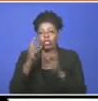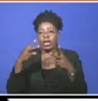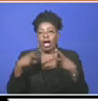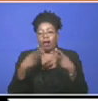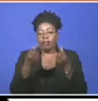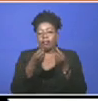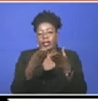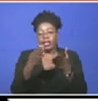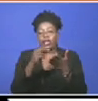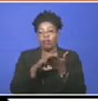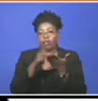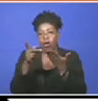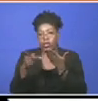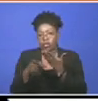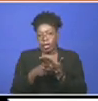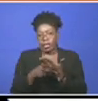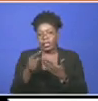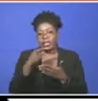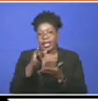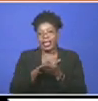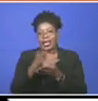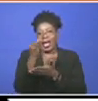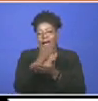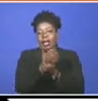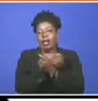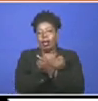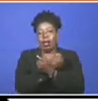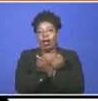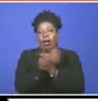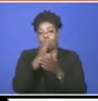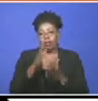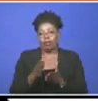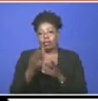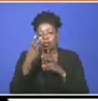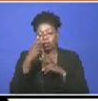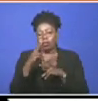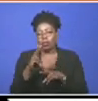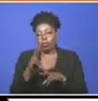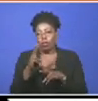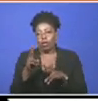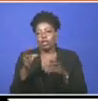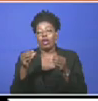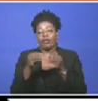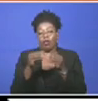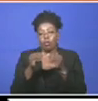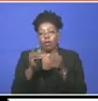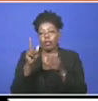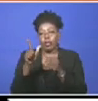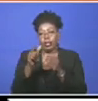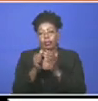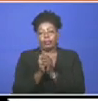of projects in the works and insists that art lovers should stay tuned. Jiminita Swain for Catching the Feeling.